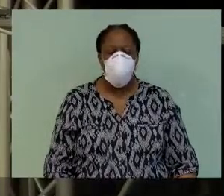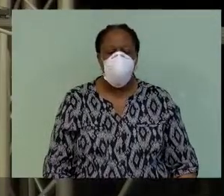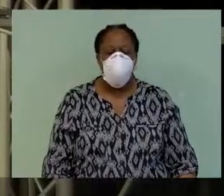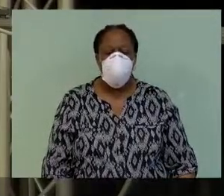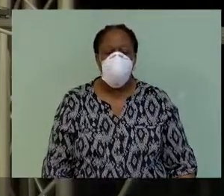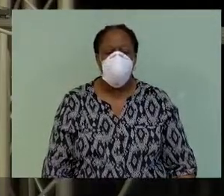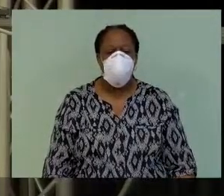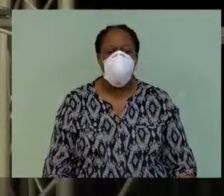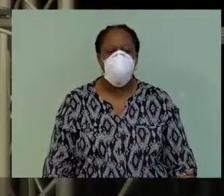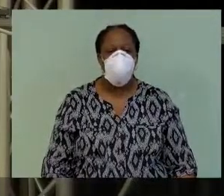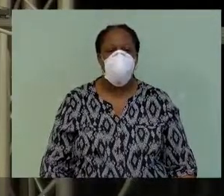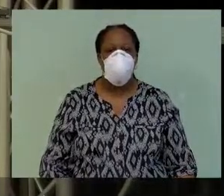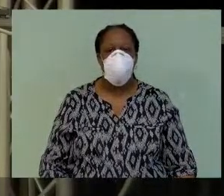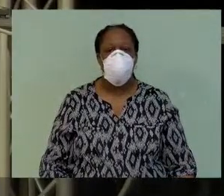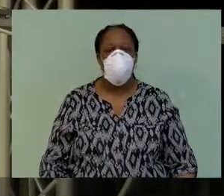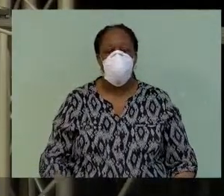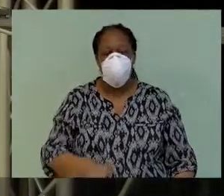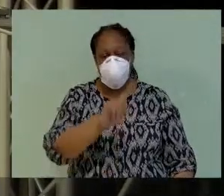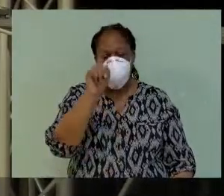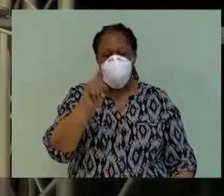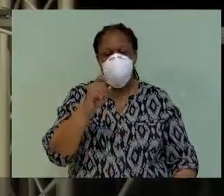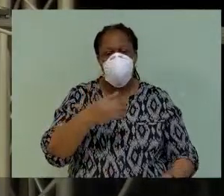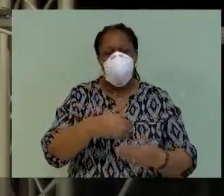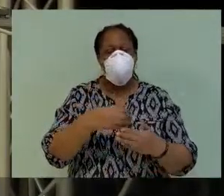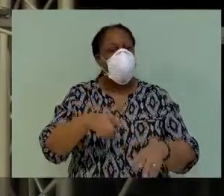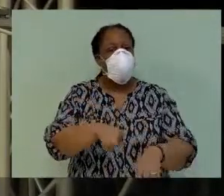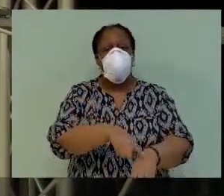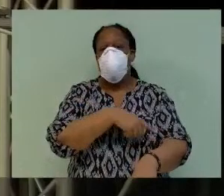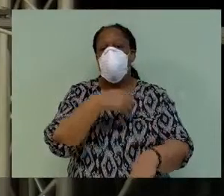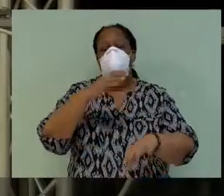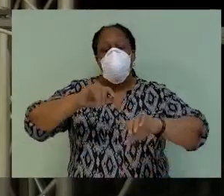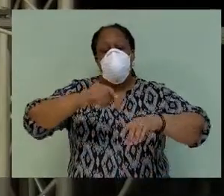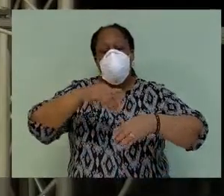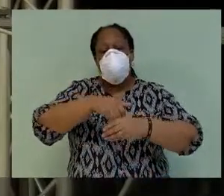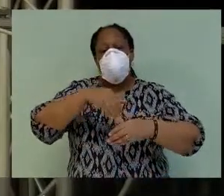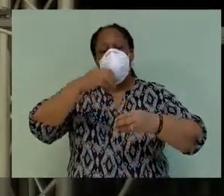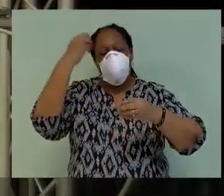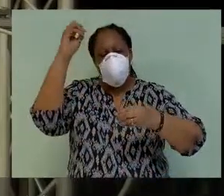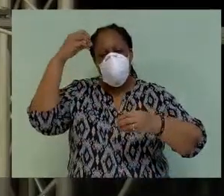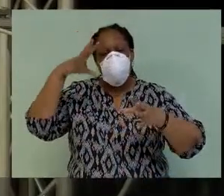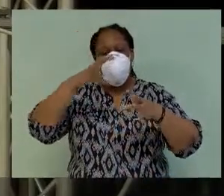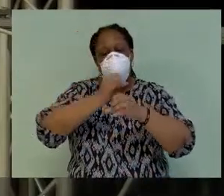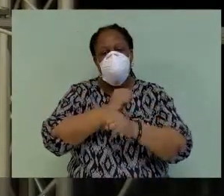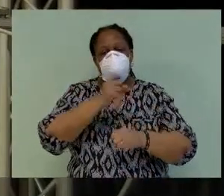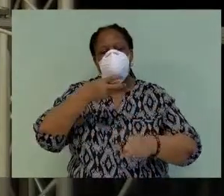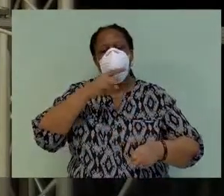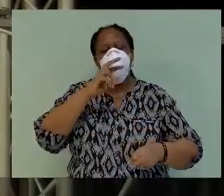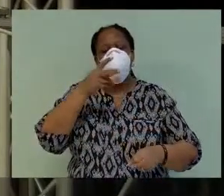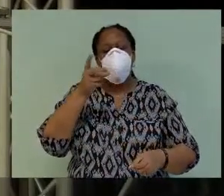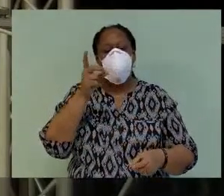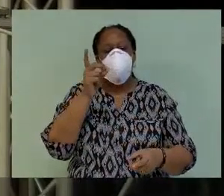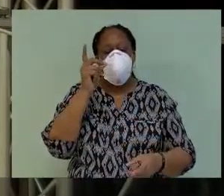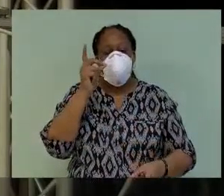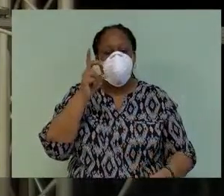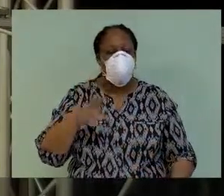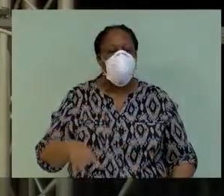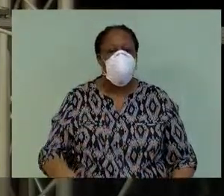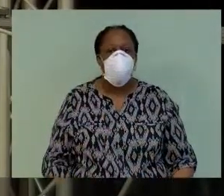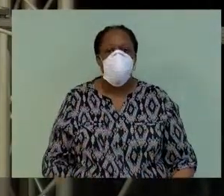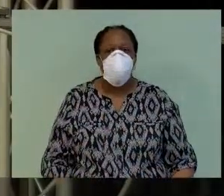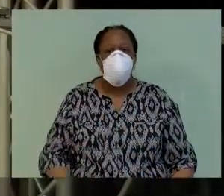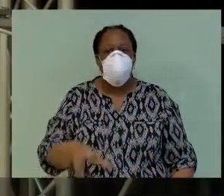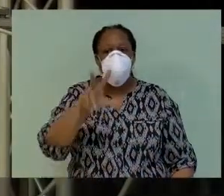distancing. Now, the question was about how long you need to stay in the sun. Most studies have shown that